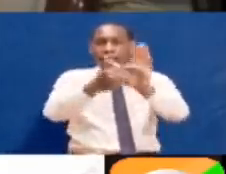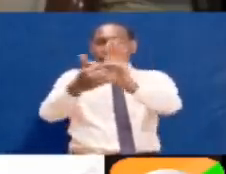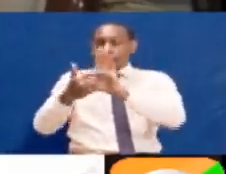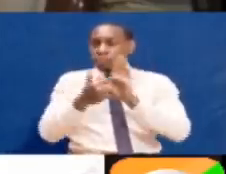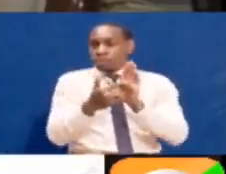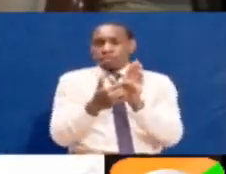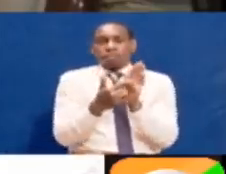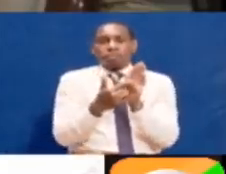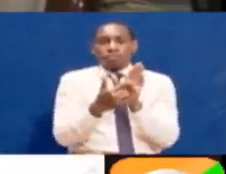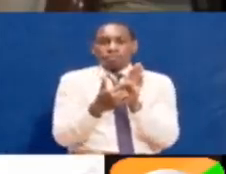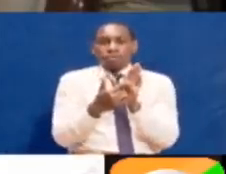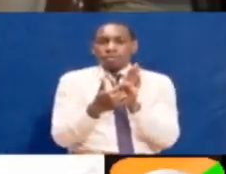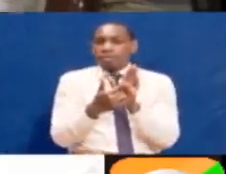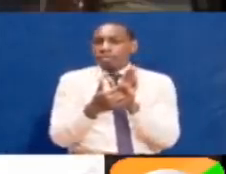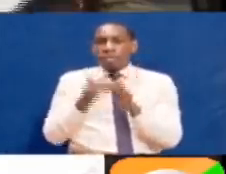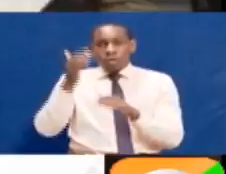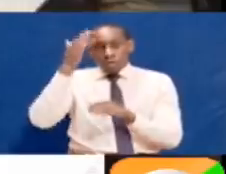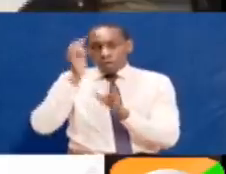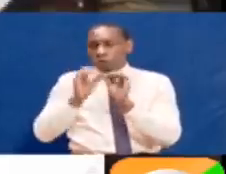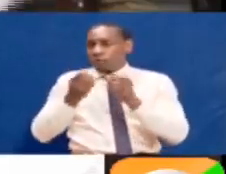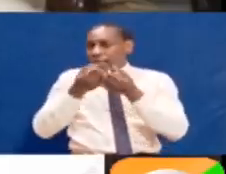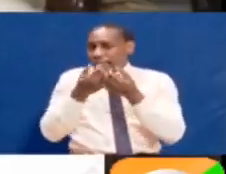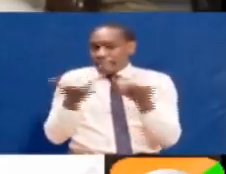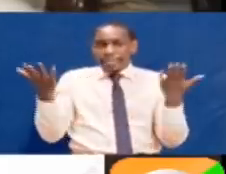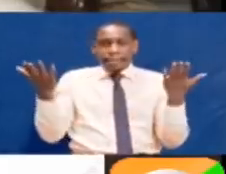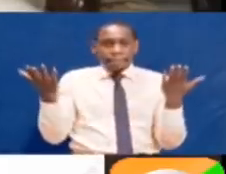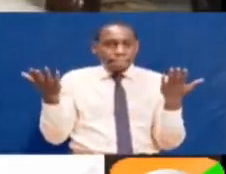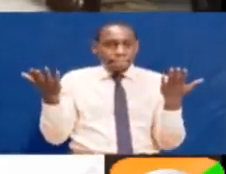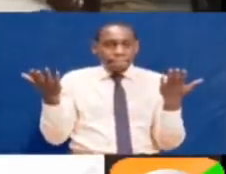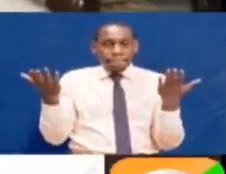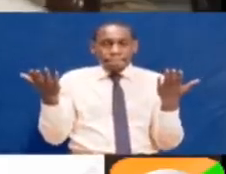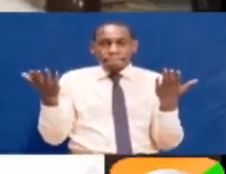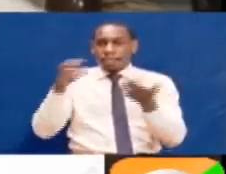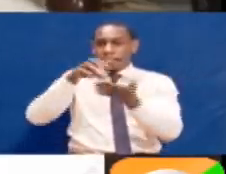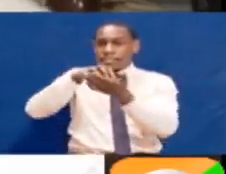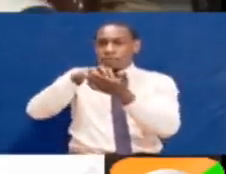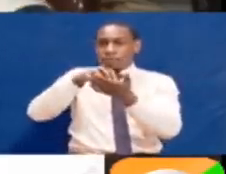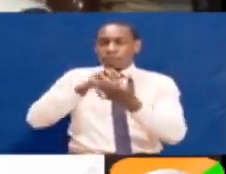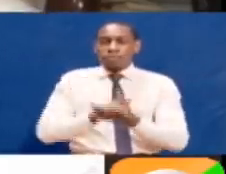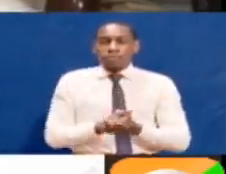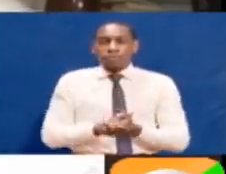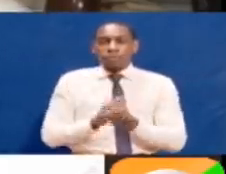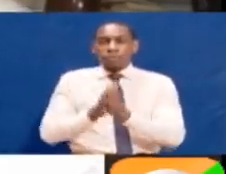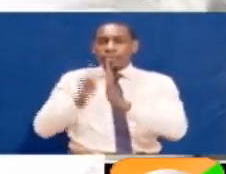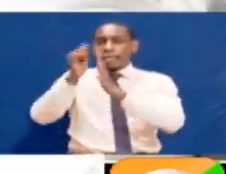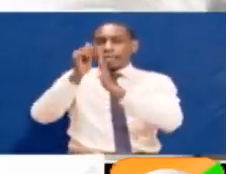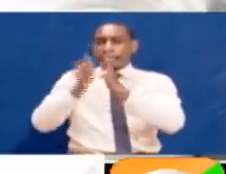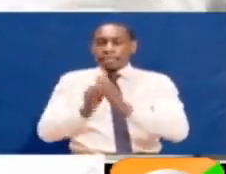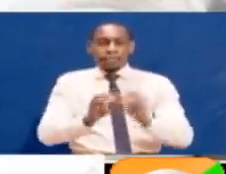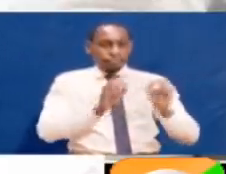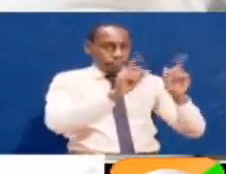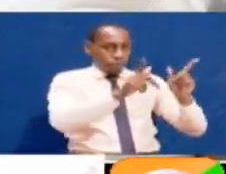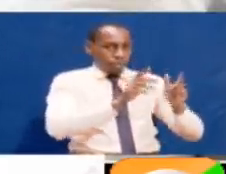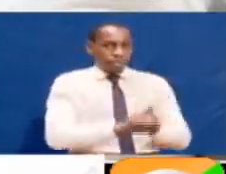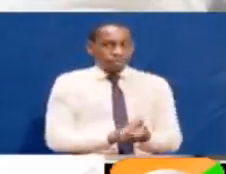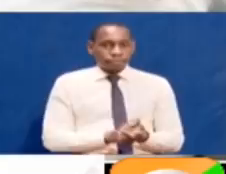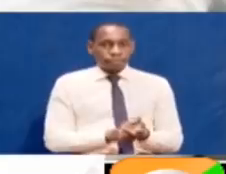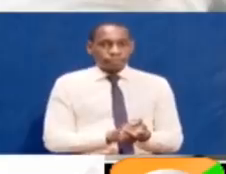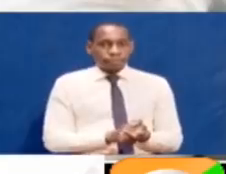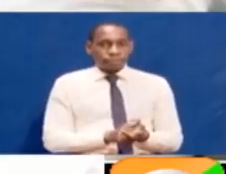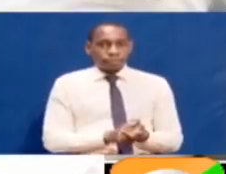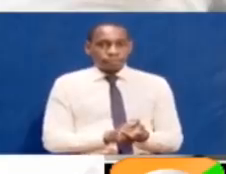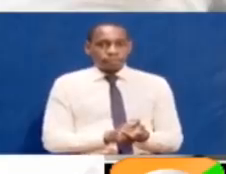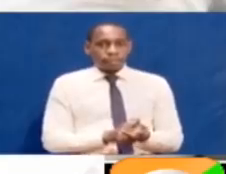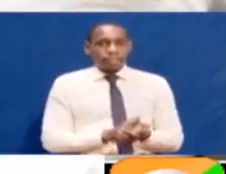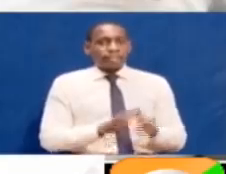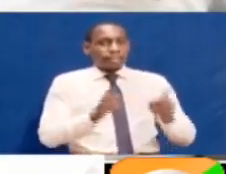forth. I was not aware of any of such situations and such agenda. Okay, but again, you then